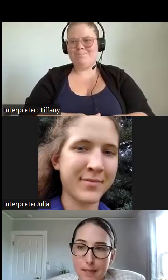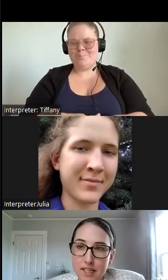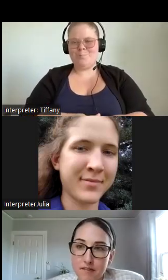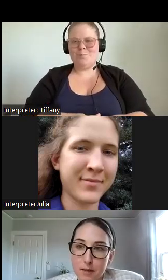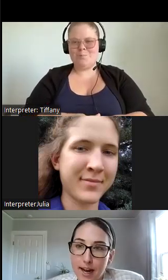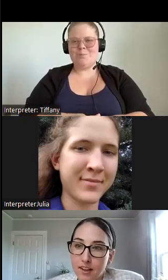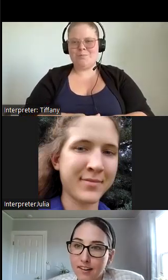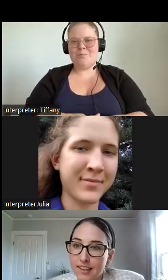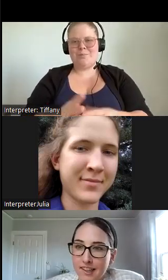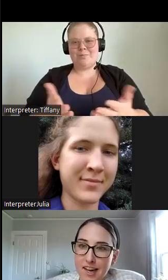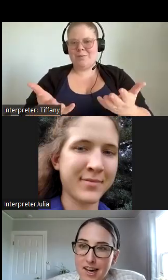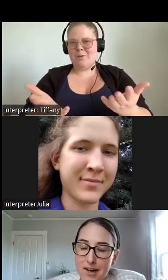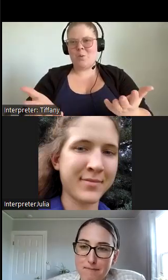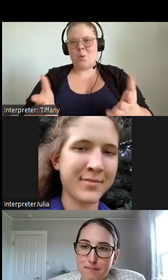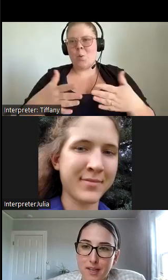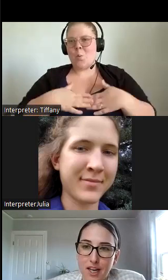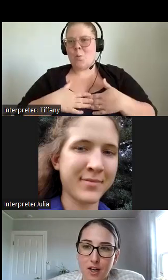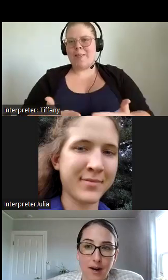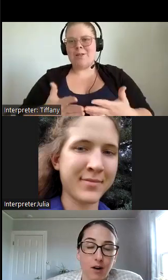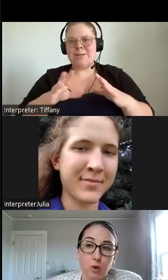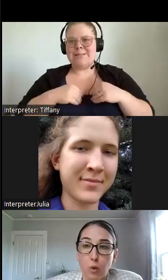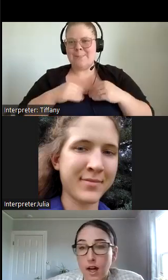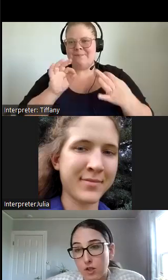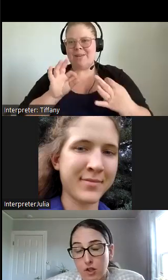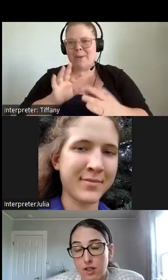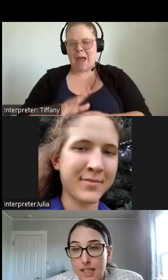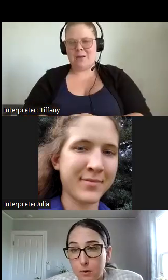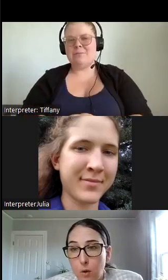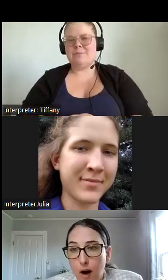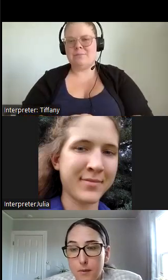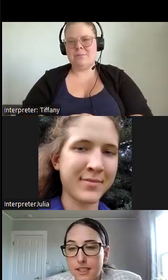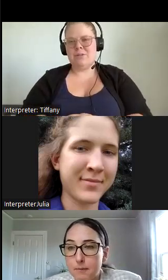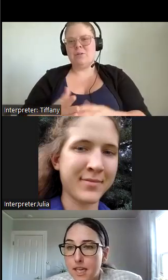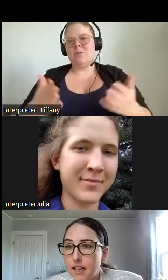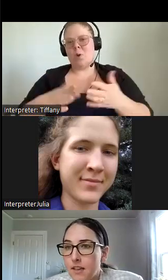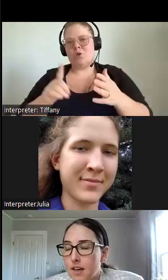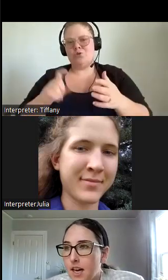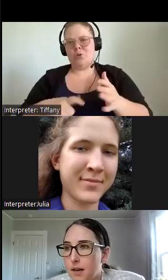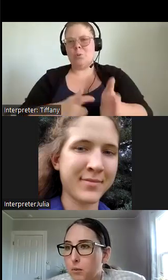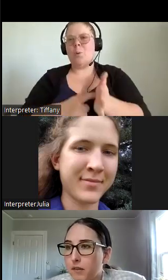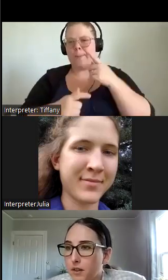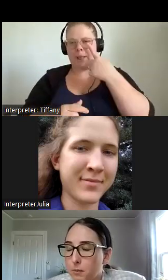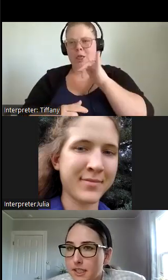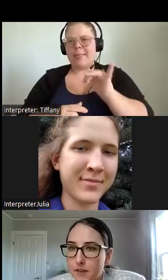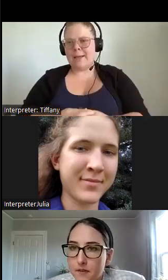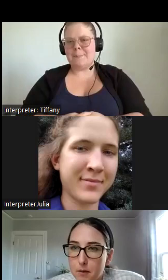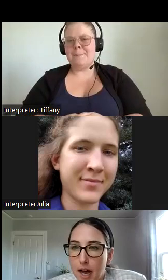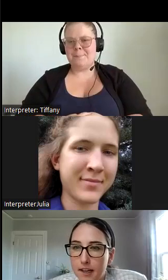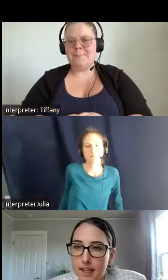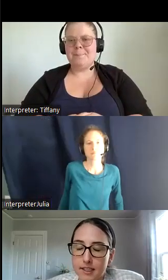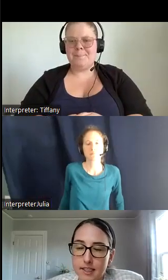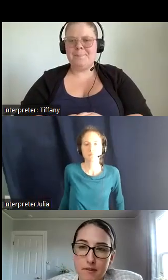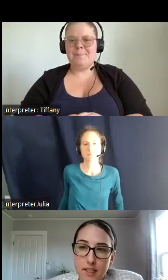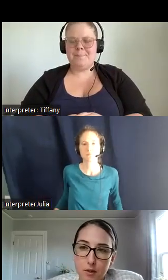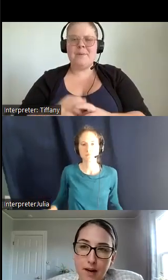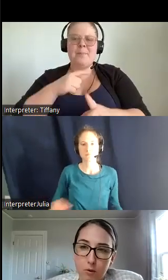certainly accepting feedback on around what should these requirements be. We've also received feedback